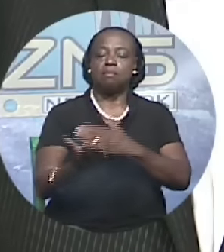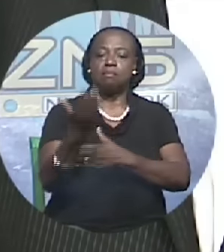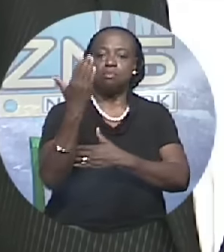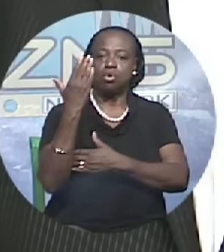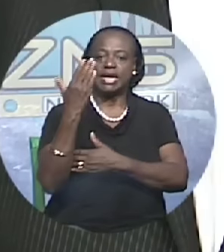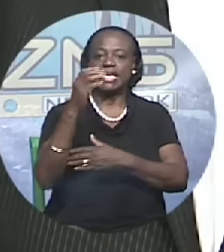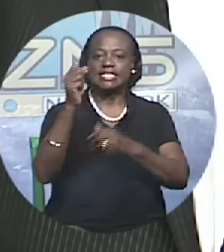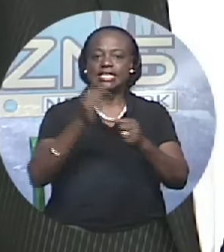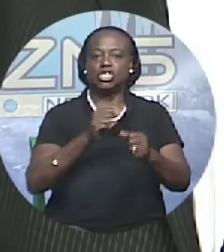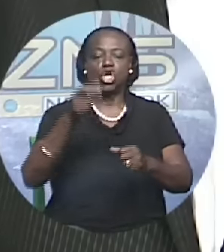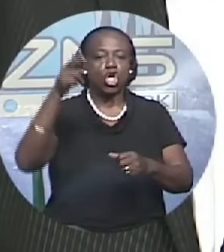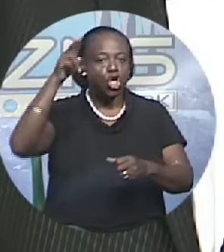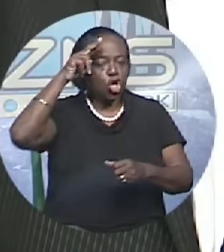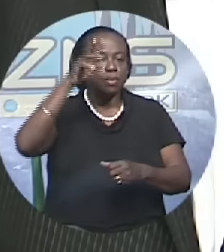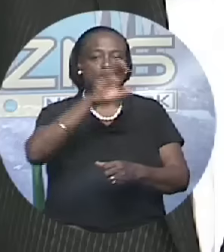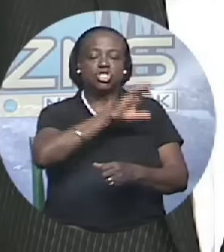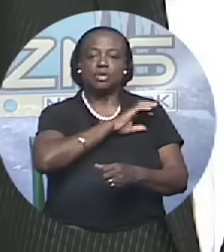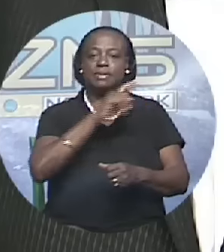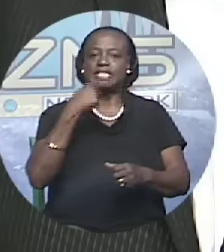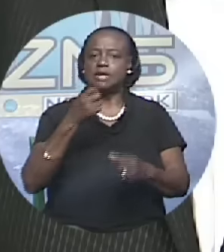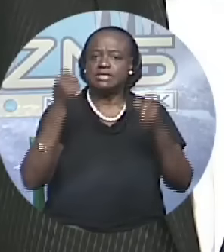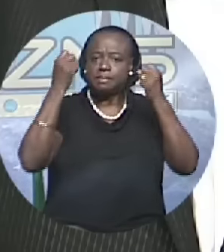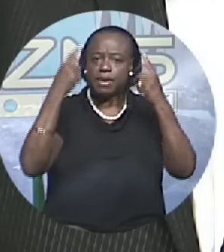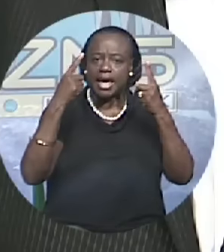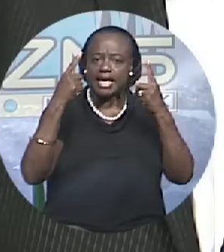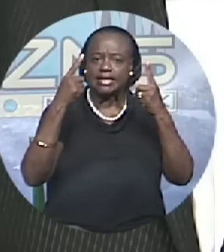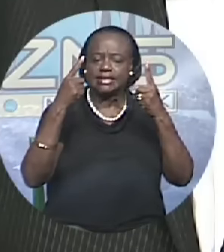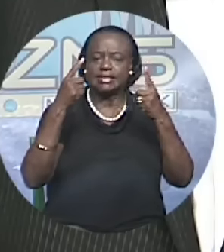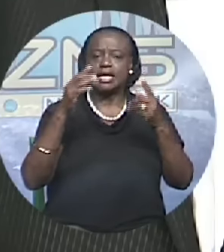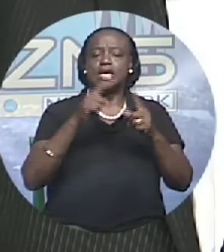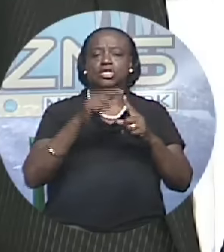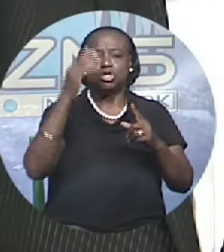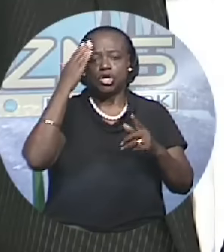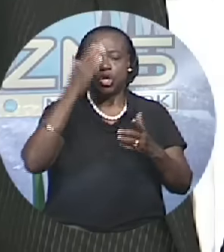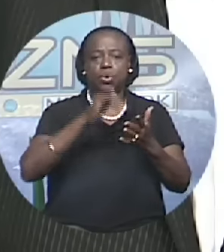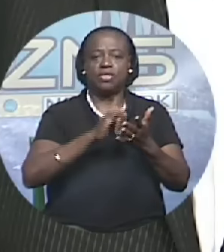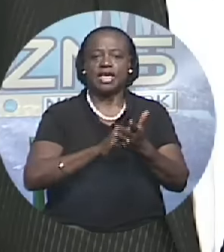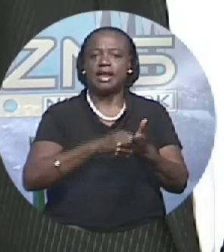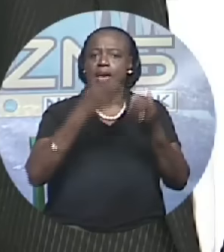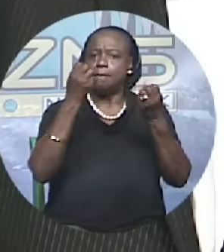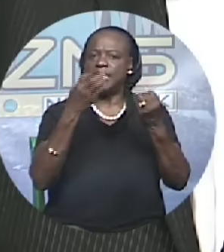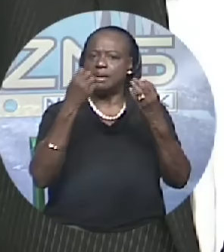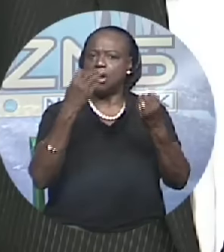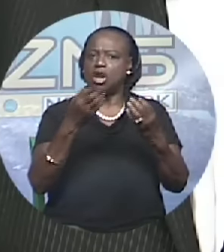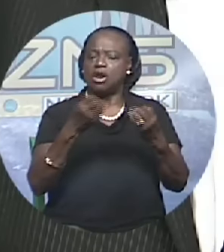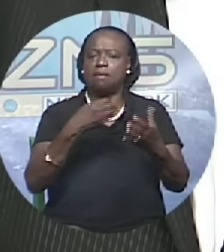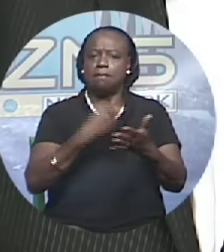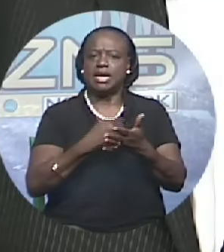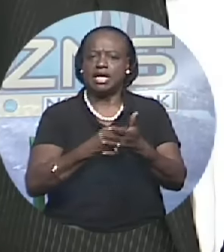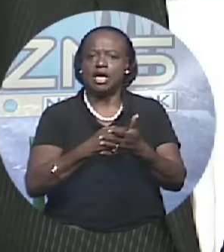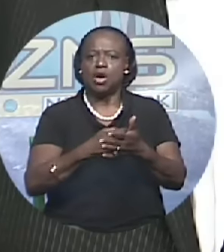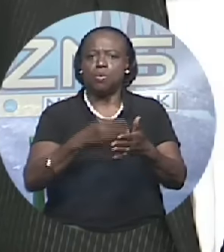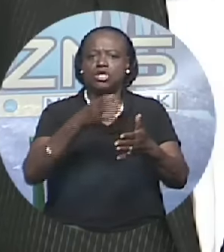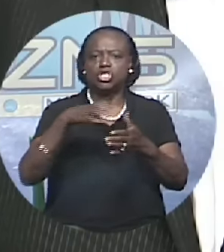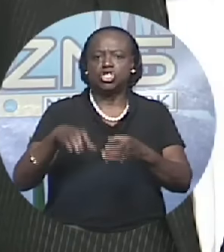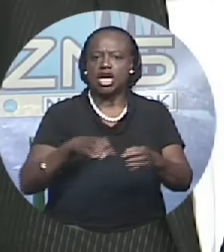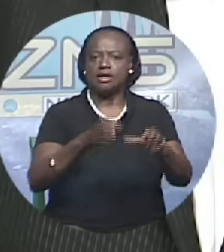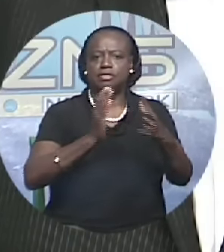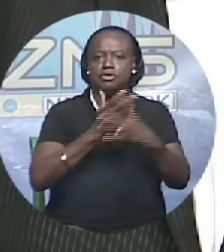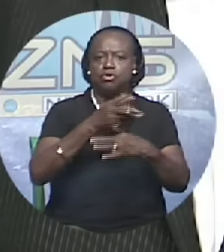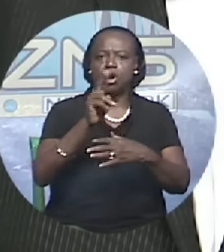Chipman said he was surprised to discover that a lot of money is channeled through urban renewal, which the co-chairs have no responsibility